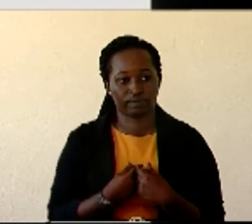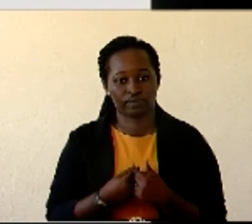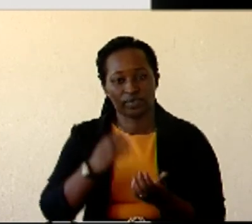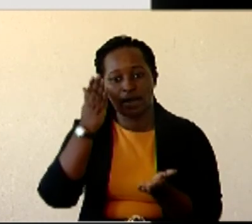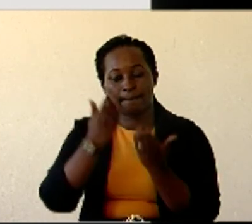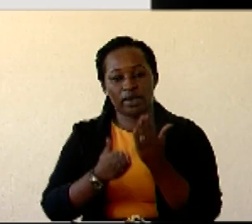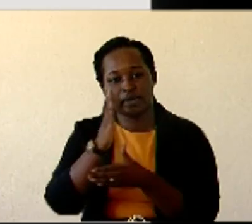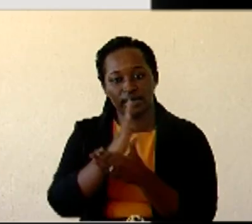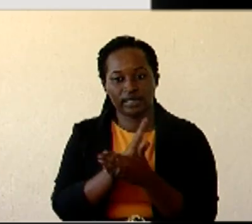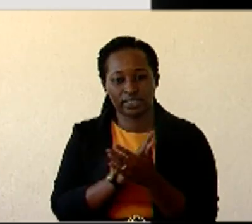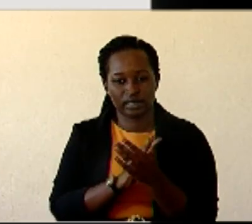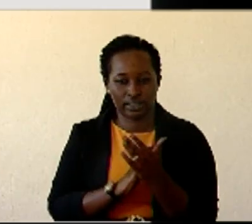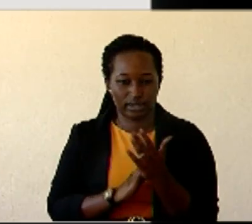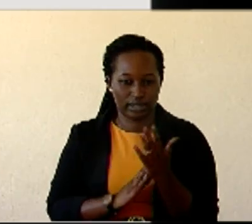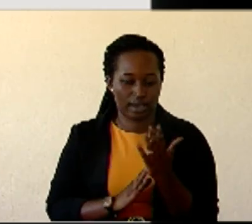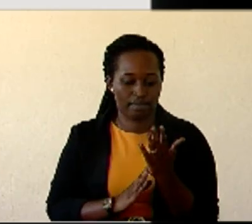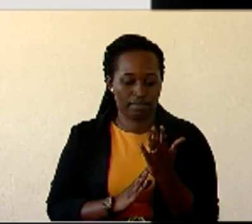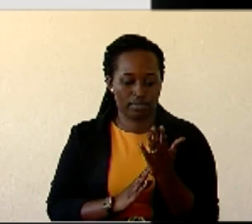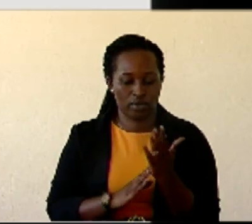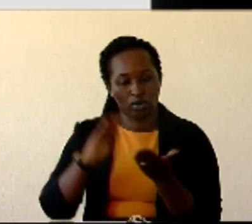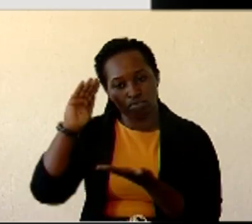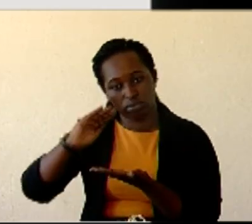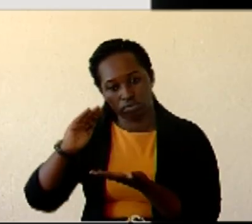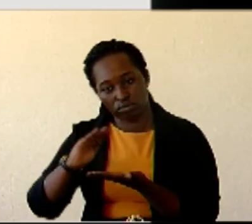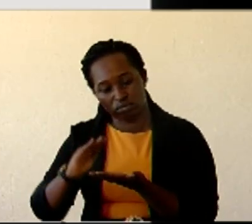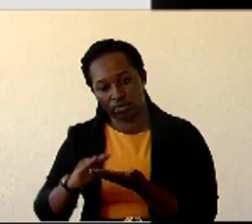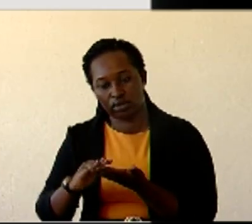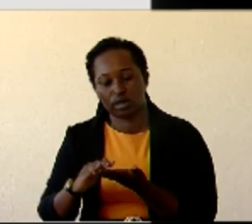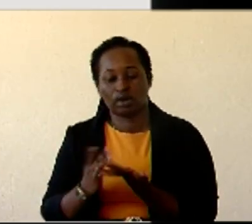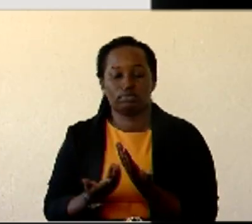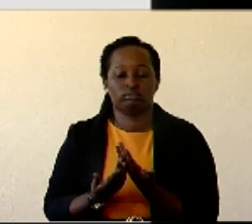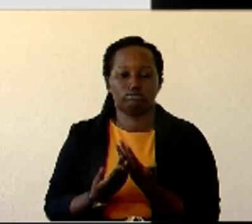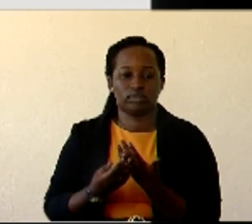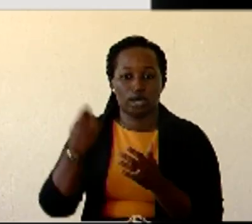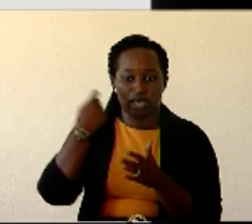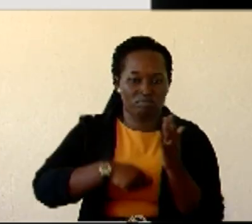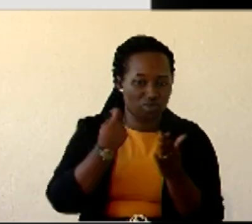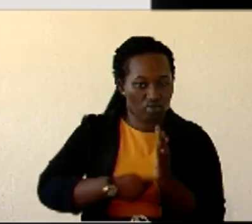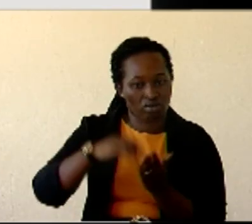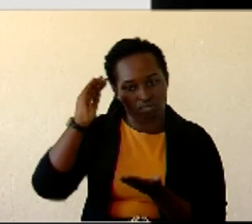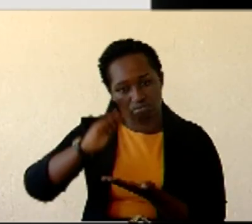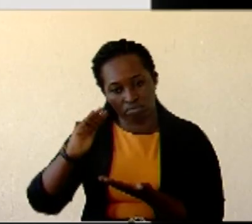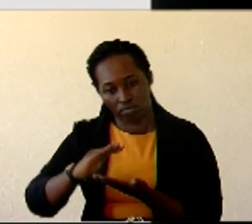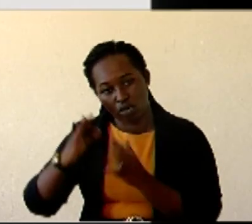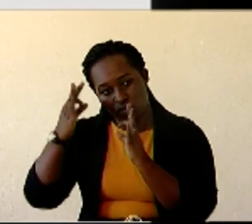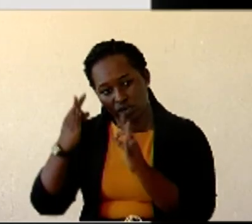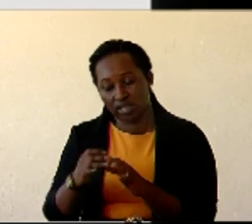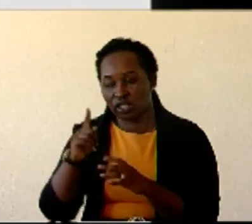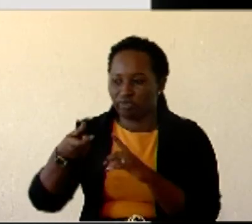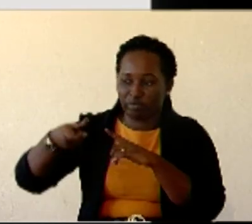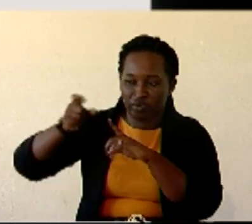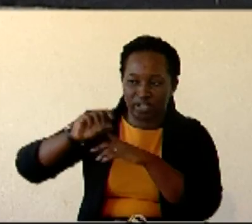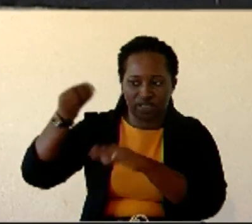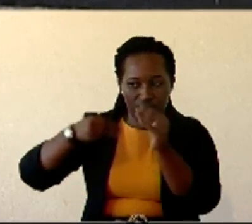maybe there is some subsidization, low taxation on the production of given goods. That will increase the supply